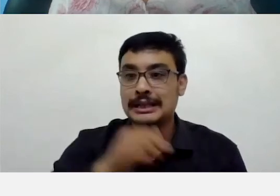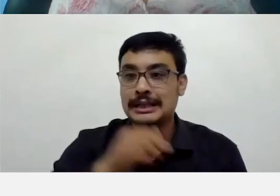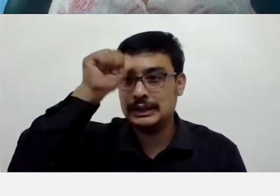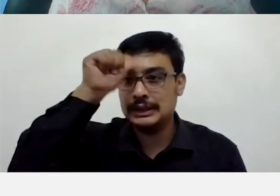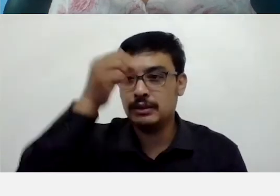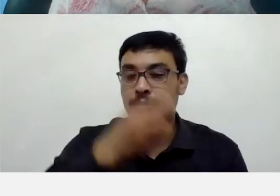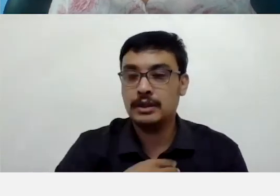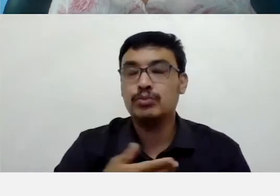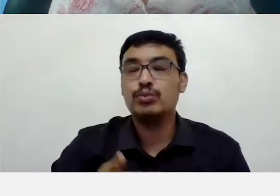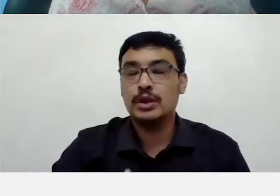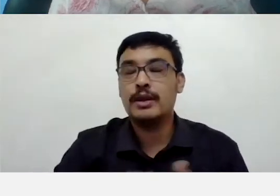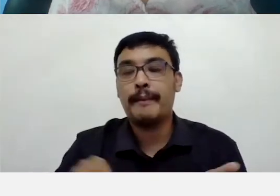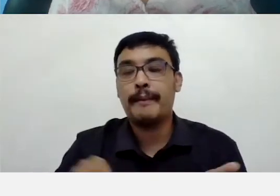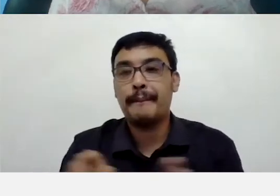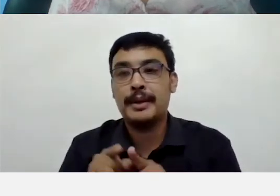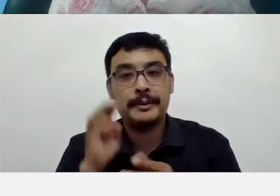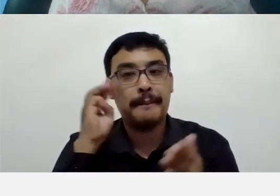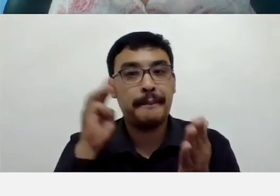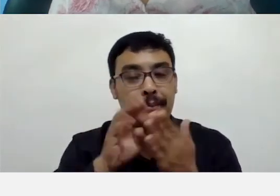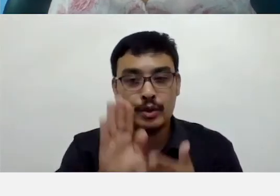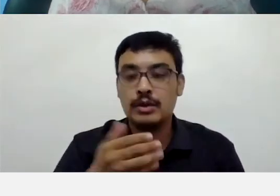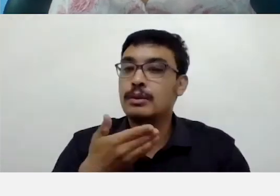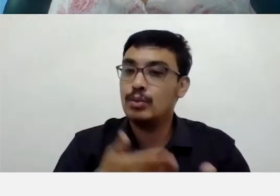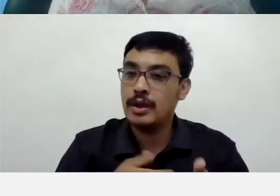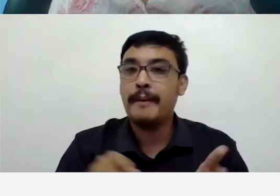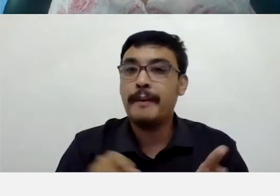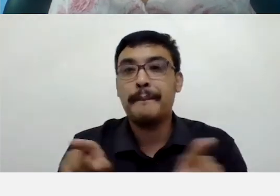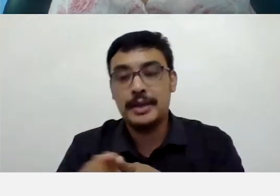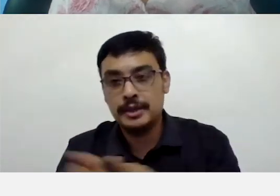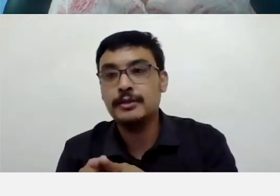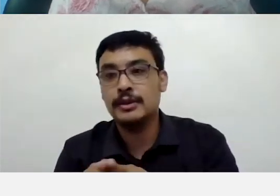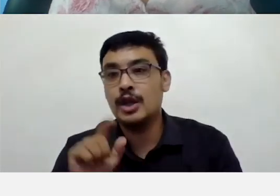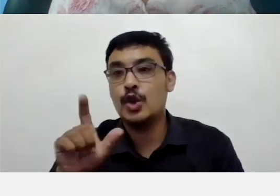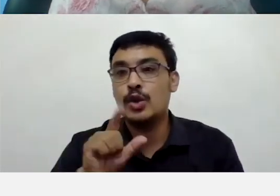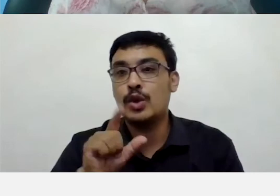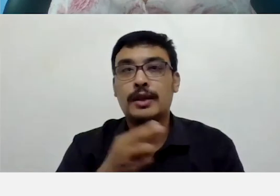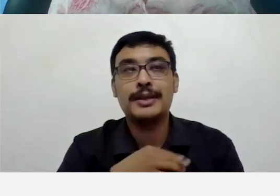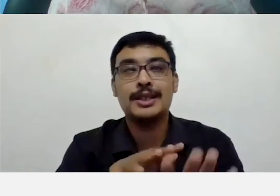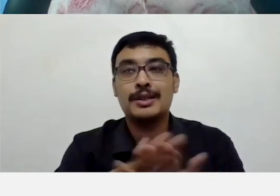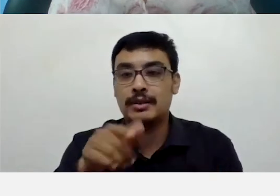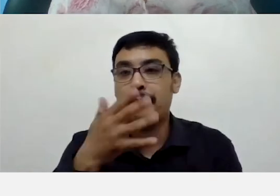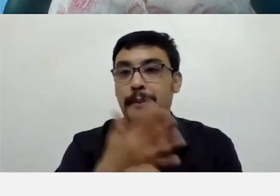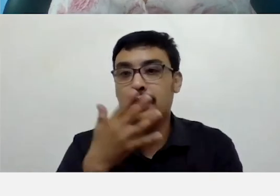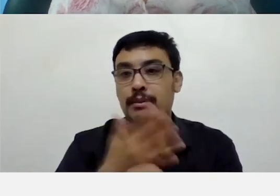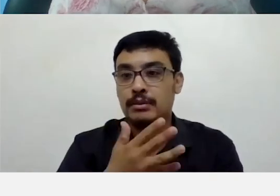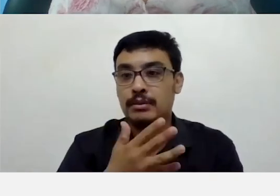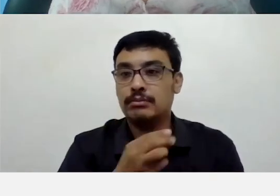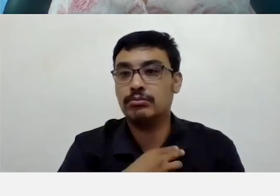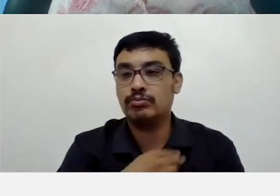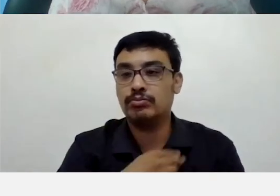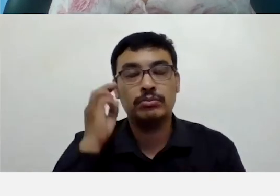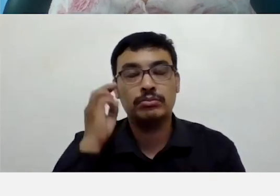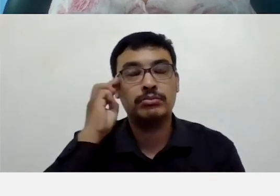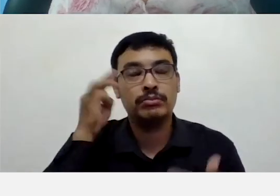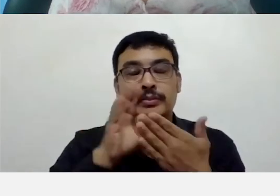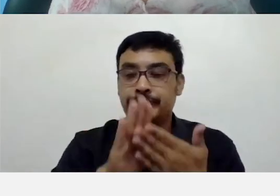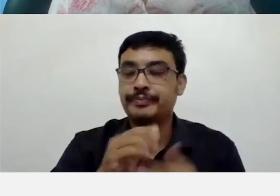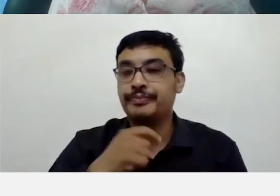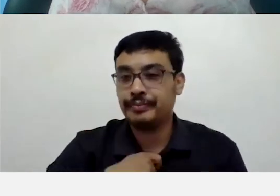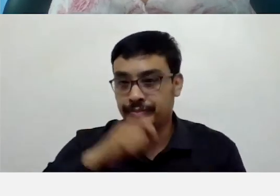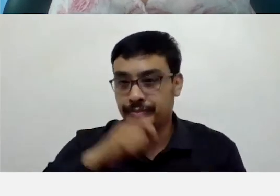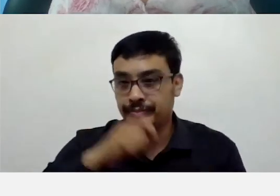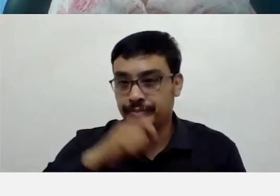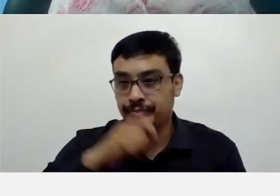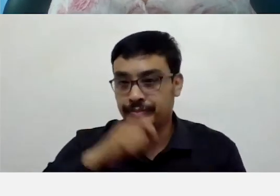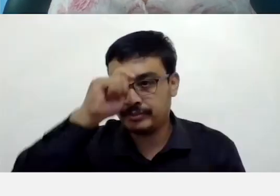So Buddha also worshipped by local people of here. So here we can find now Ayurvedic